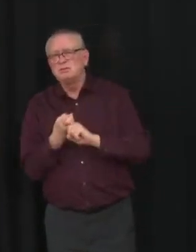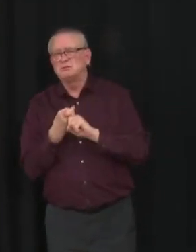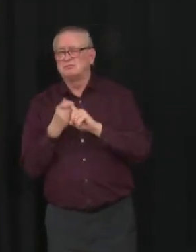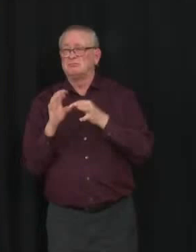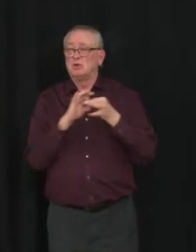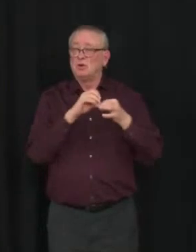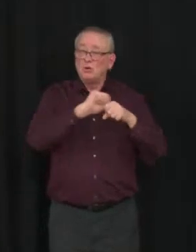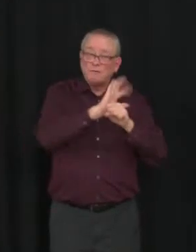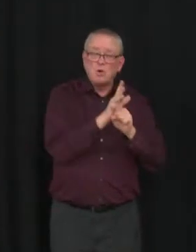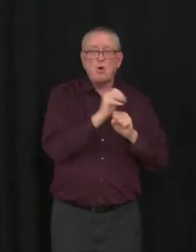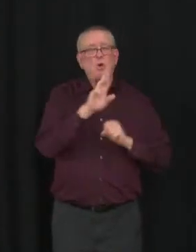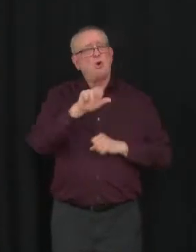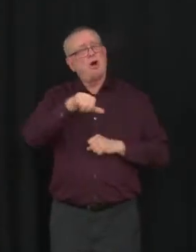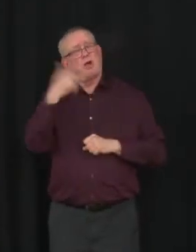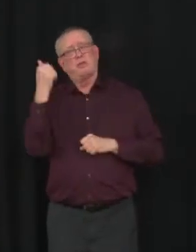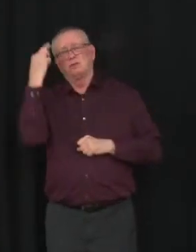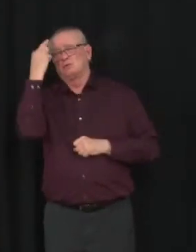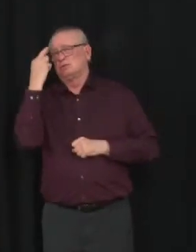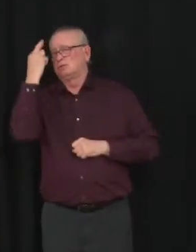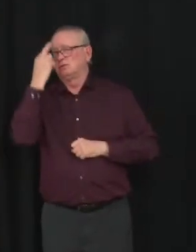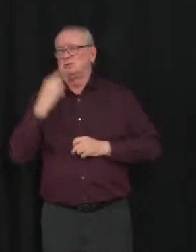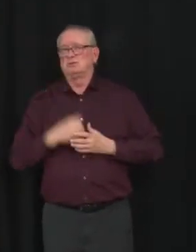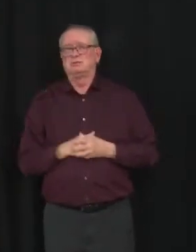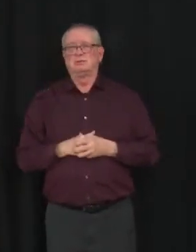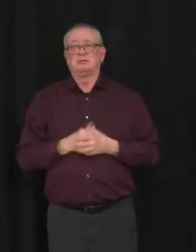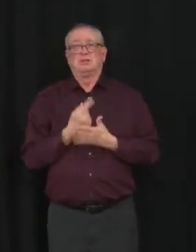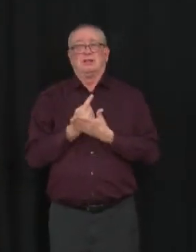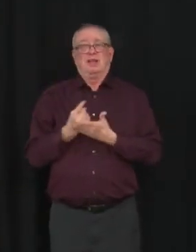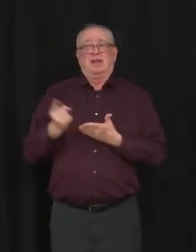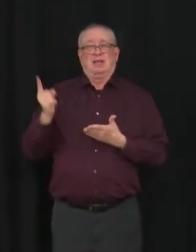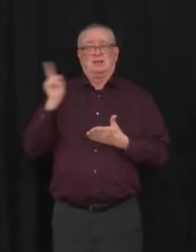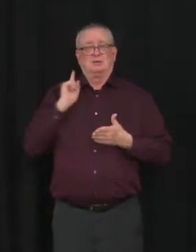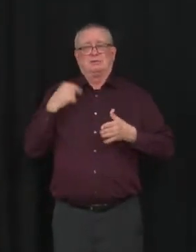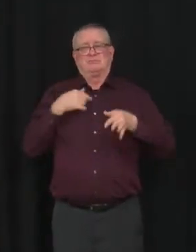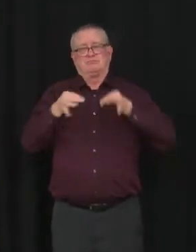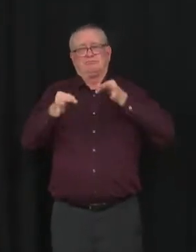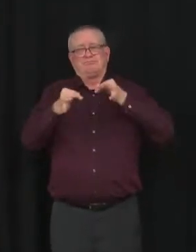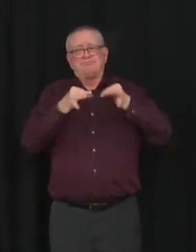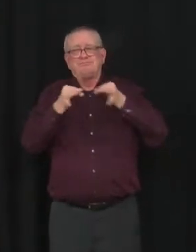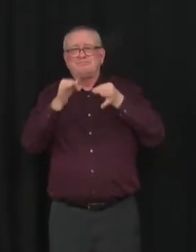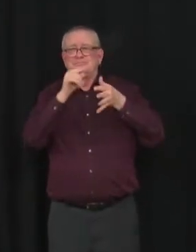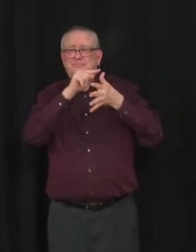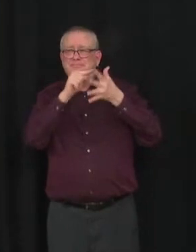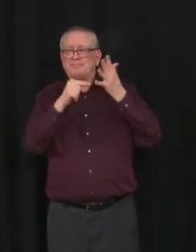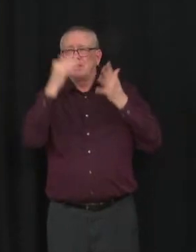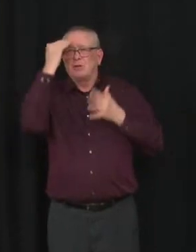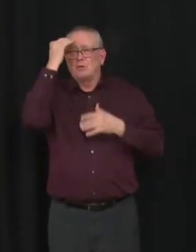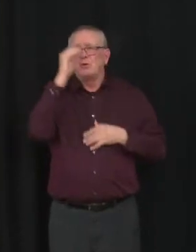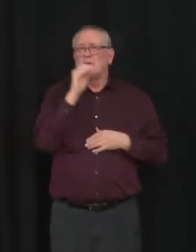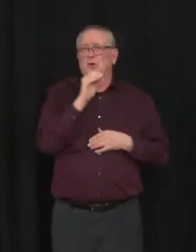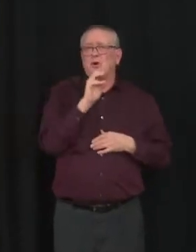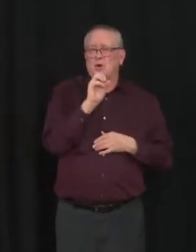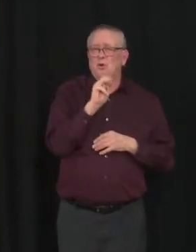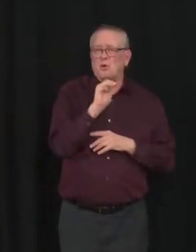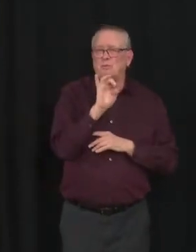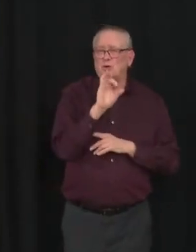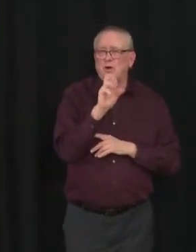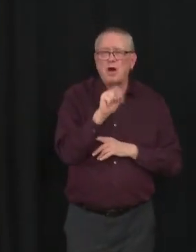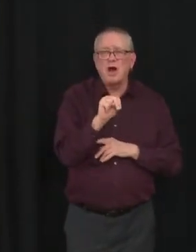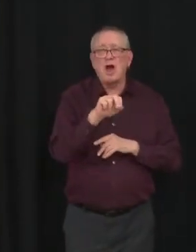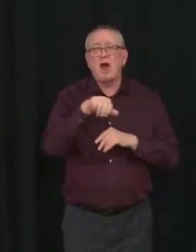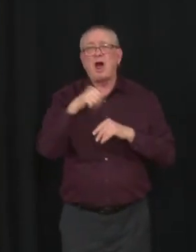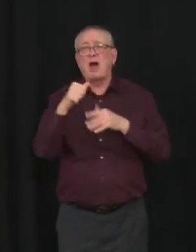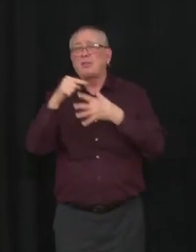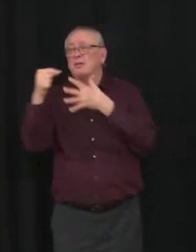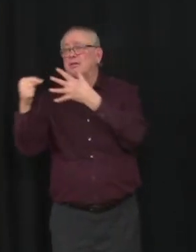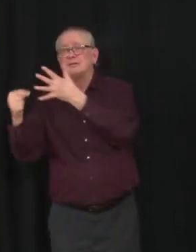Last week, I talked about what we knew about the Omicron variant and why it was important for us to take it seriously. I want to reiterate that